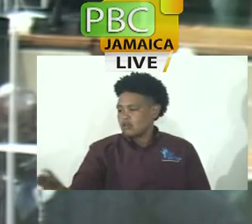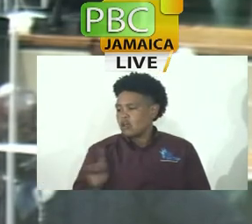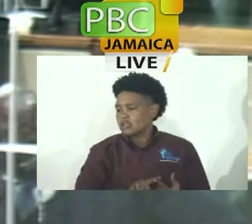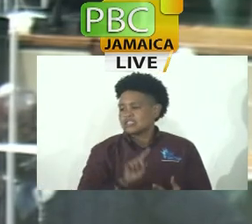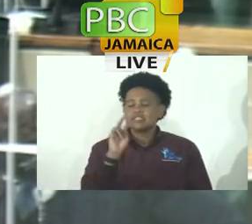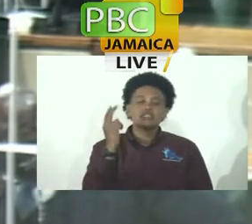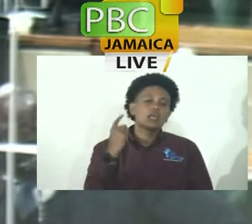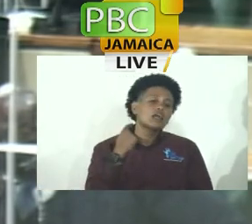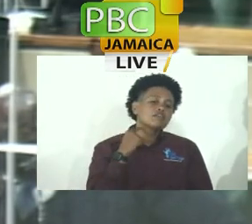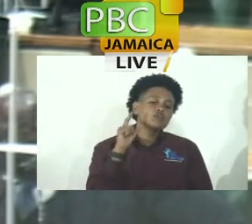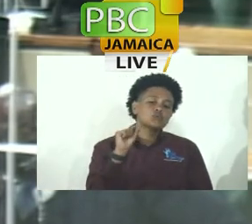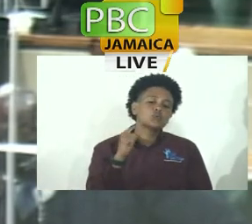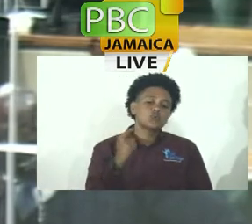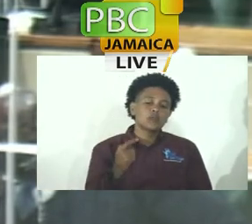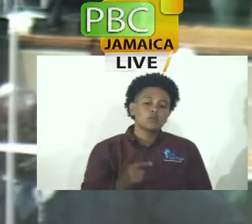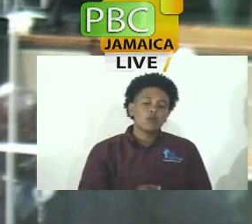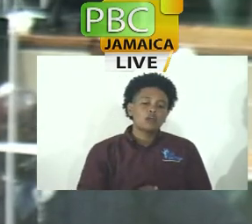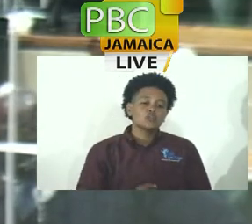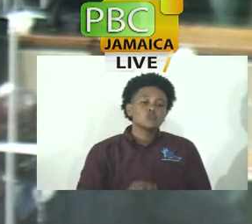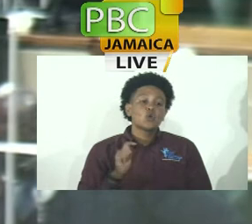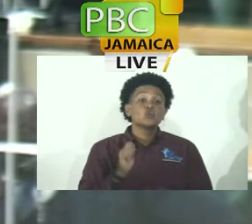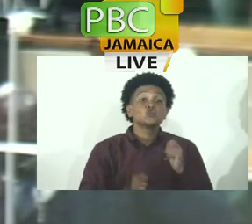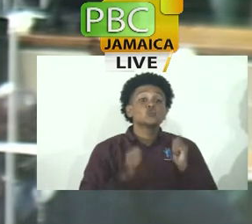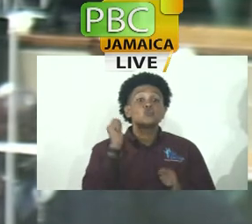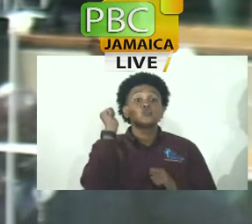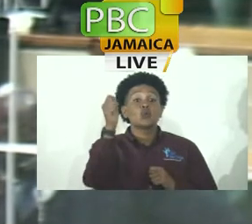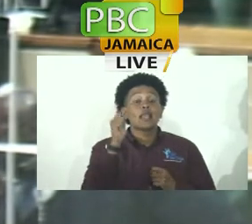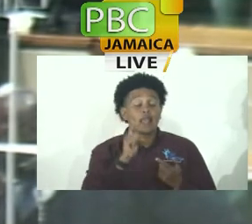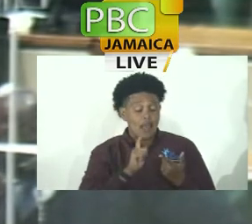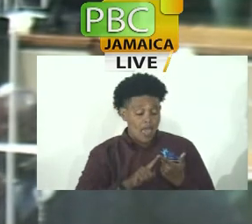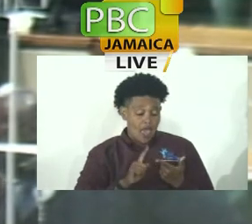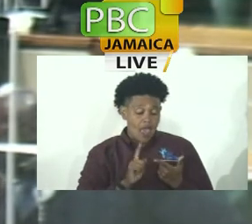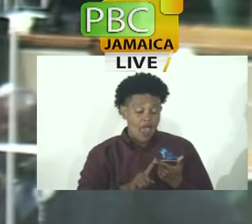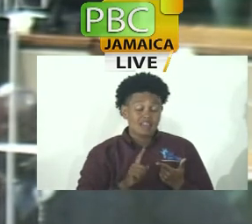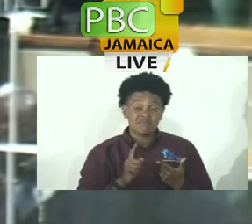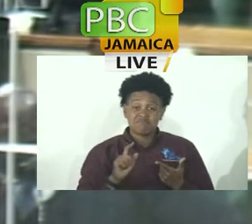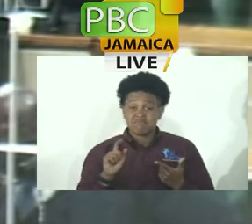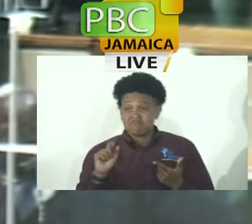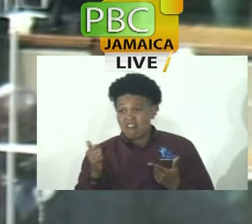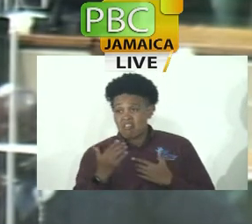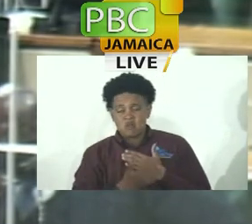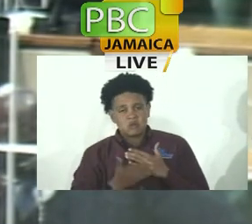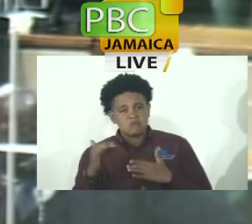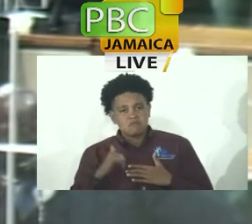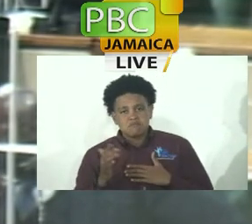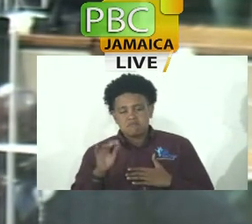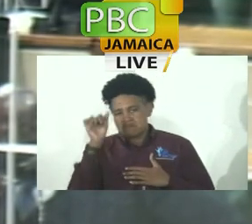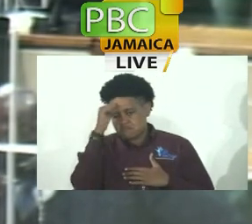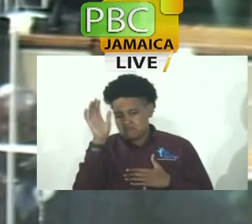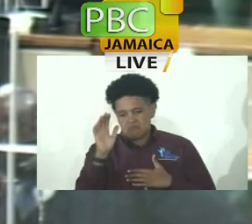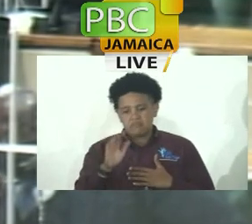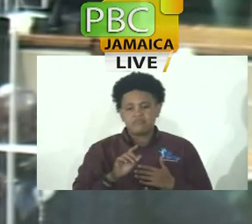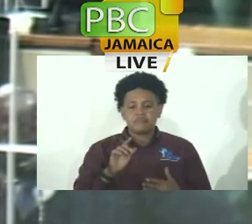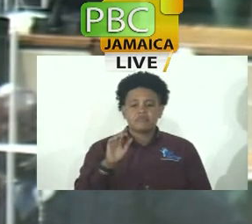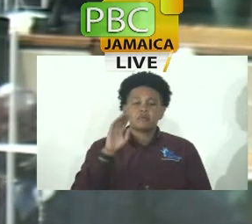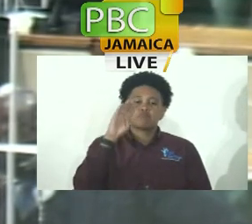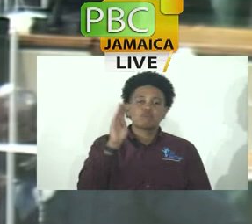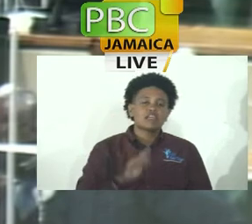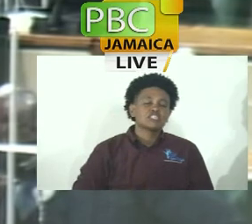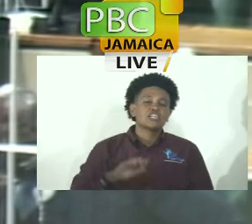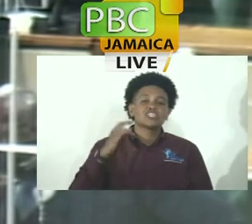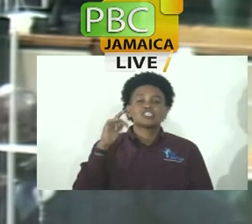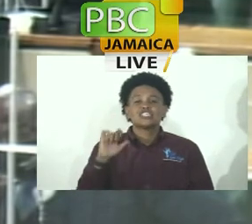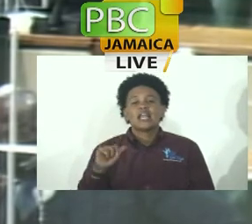june 2021 the travel ban for south american countries brazil chile peru